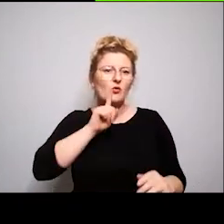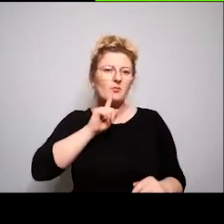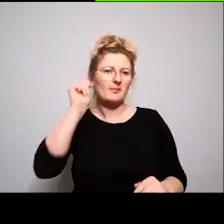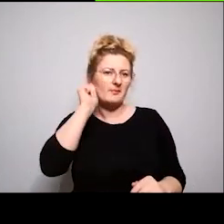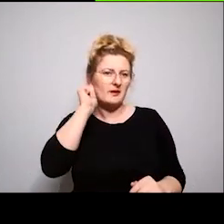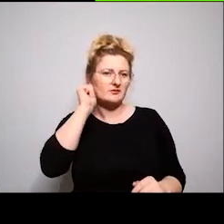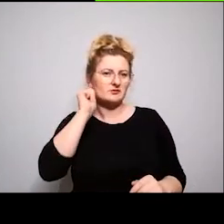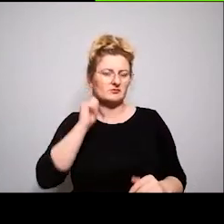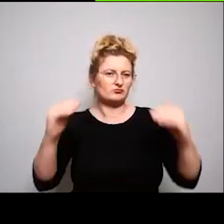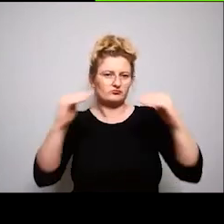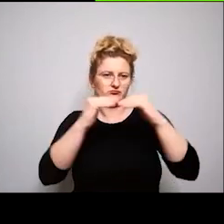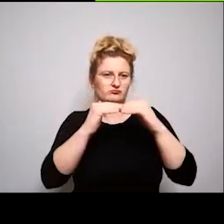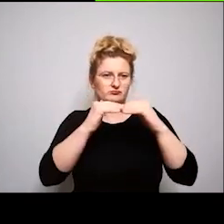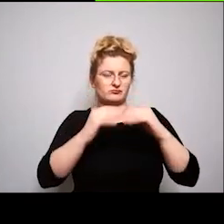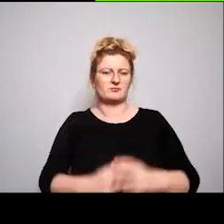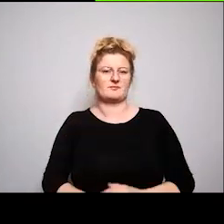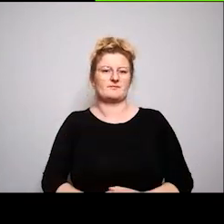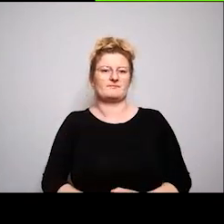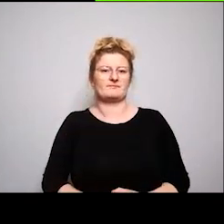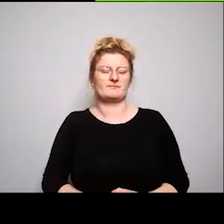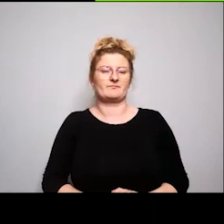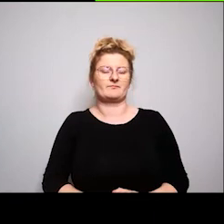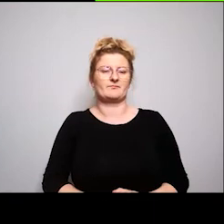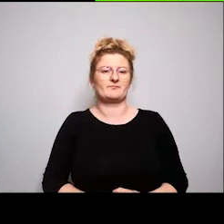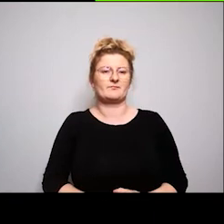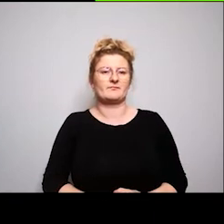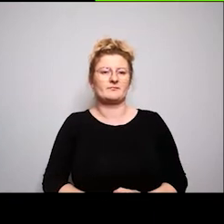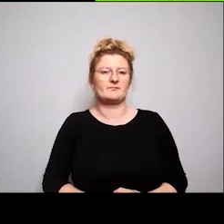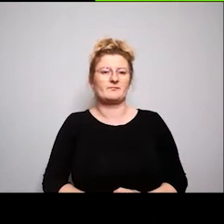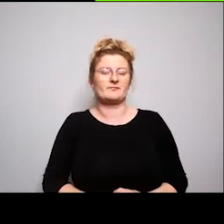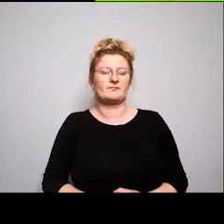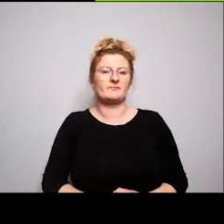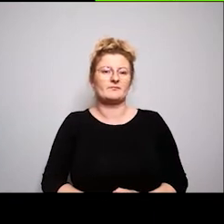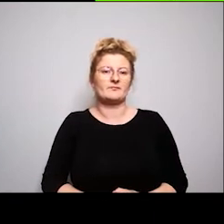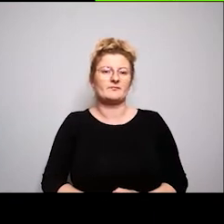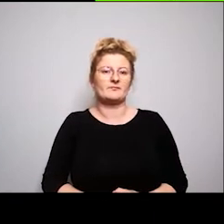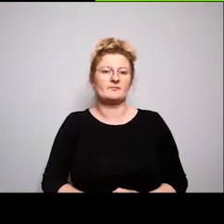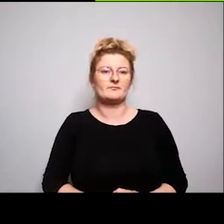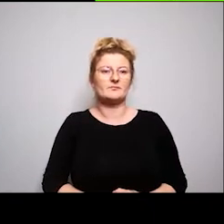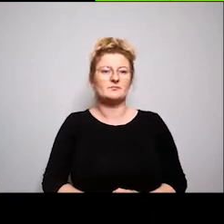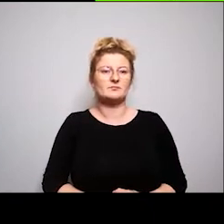and a world where there is no longer femicides.